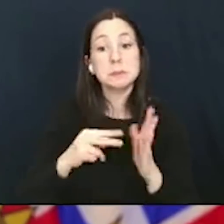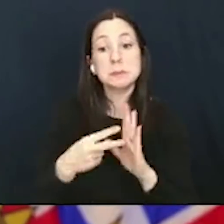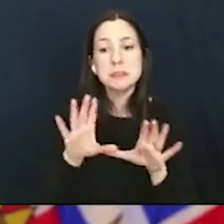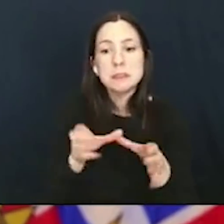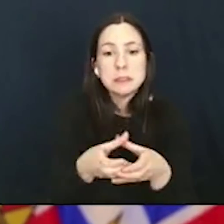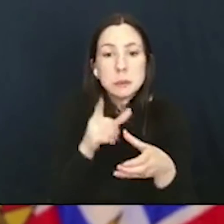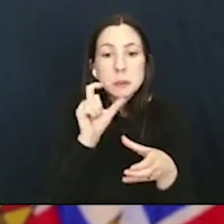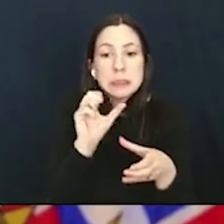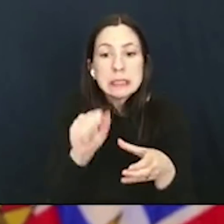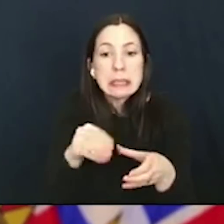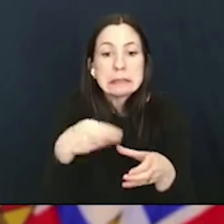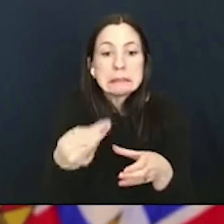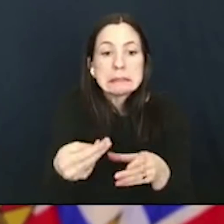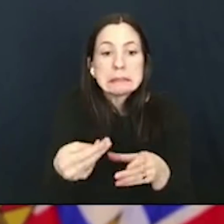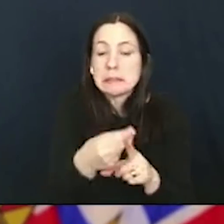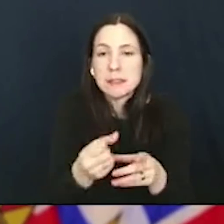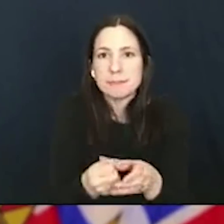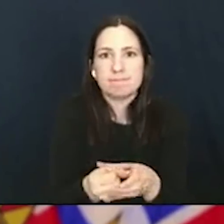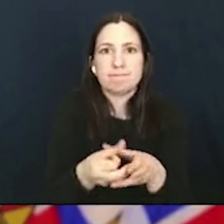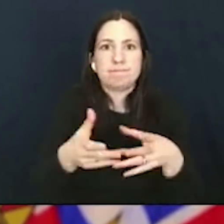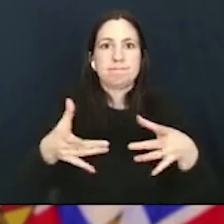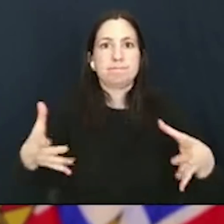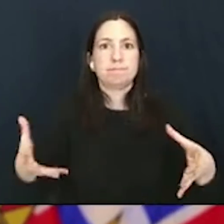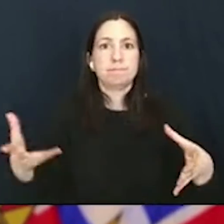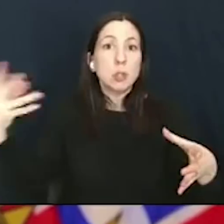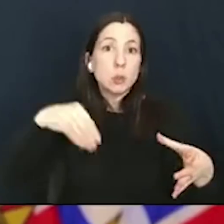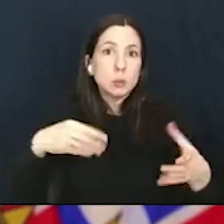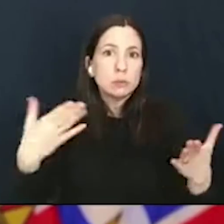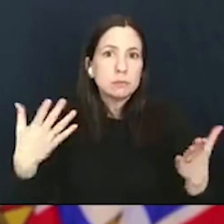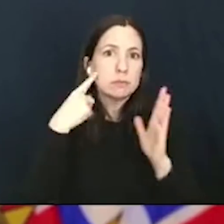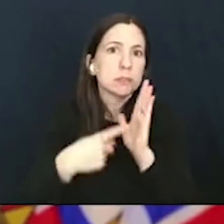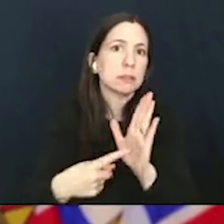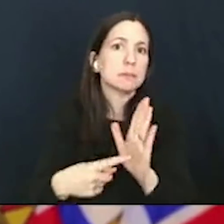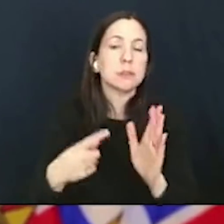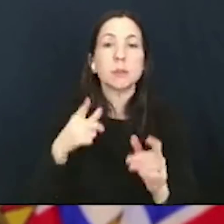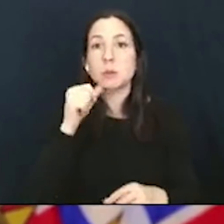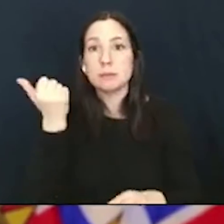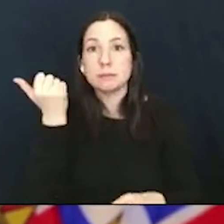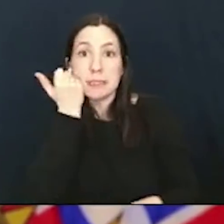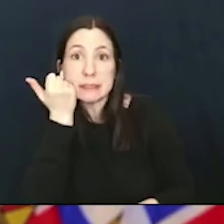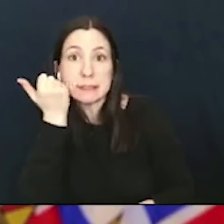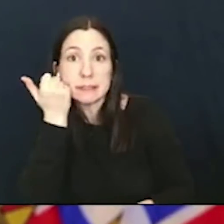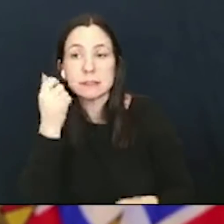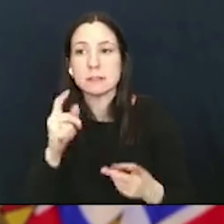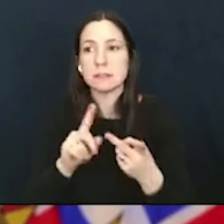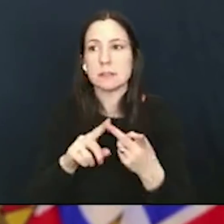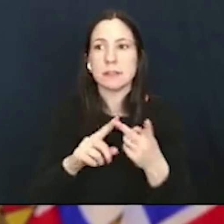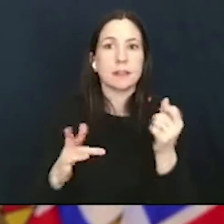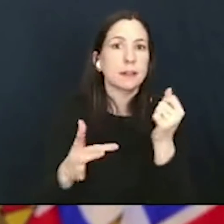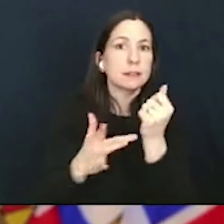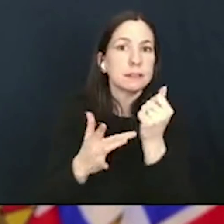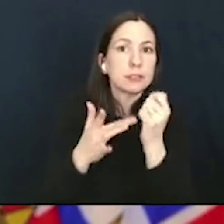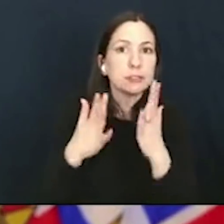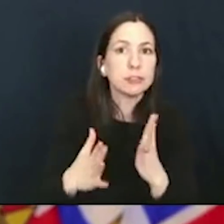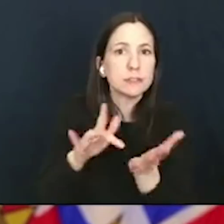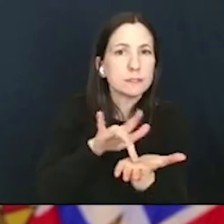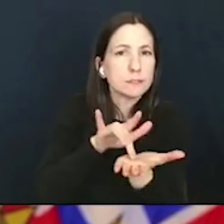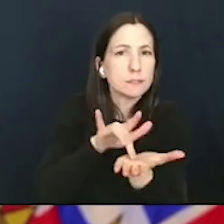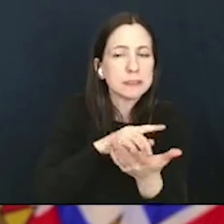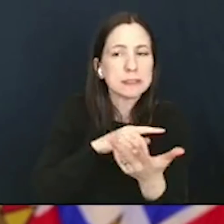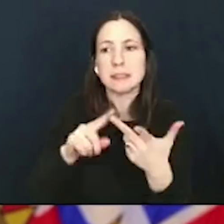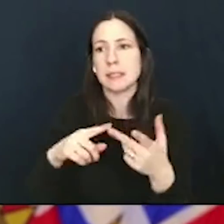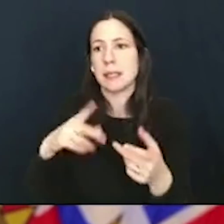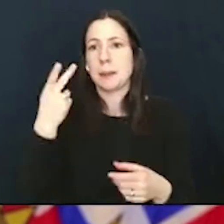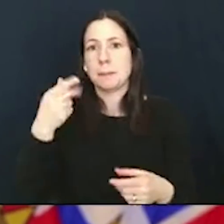and people who can provide services to include dentists, midwives, pharmacy technicians, paramedics,